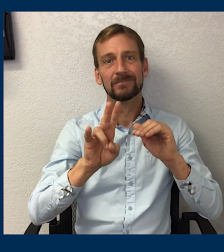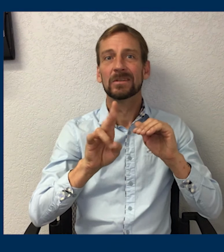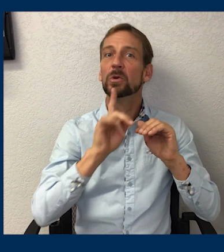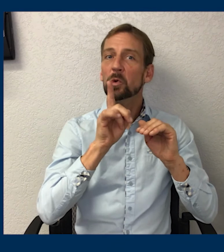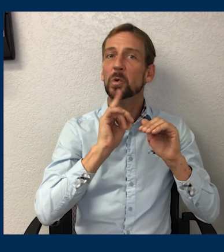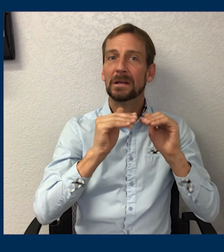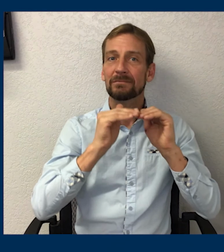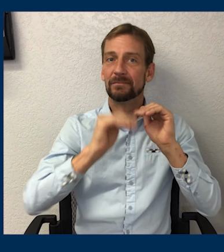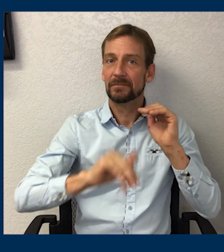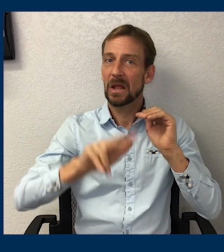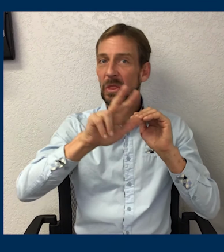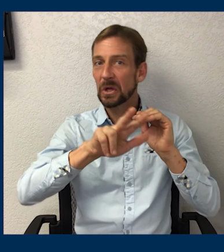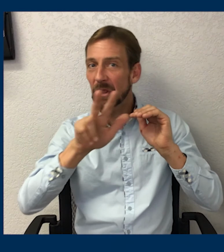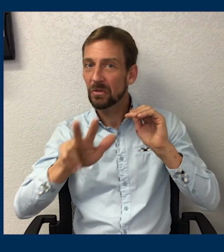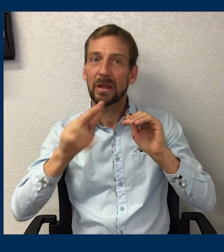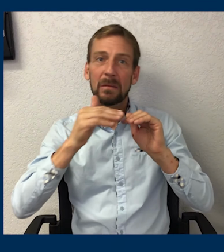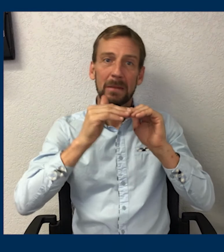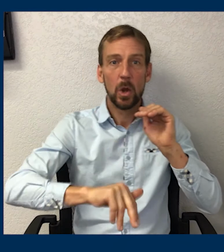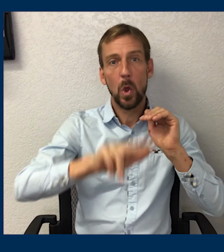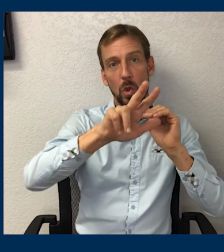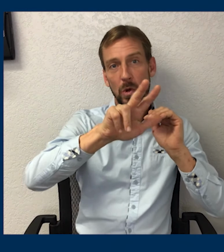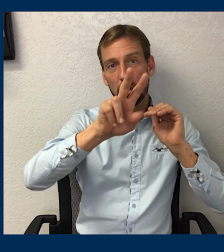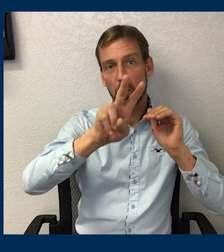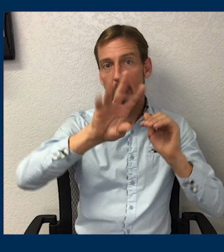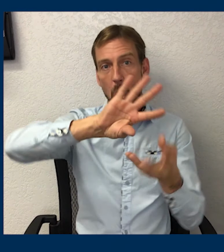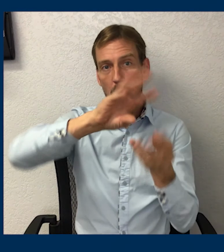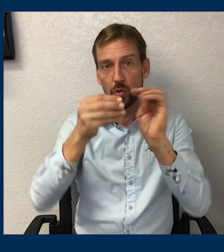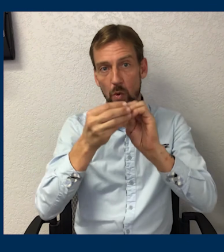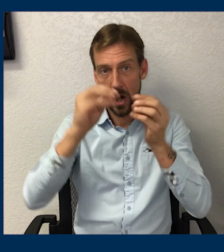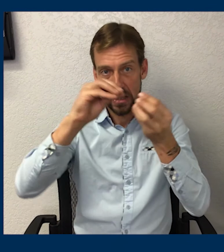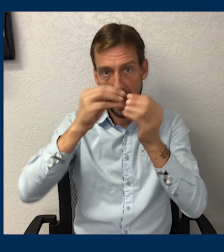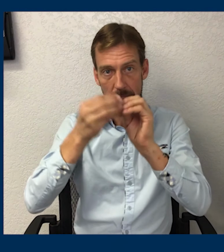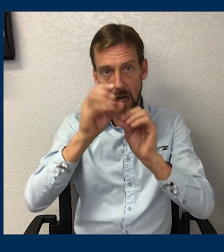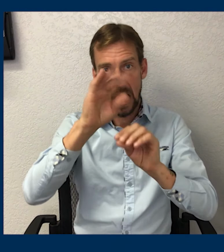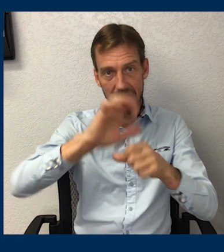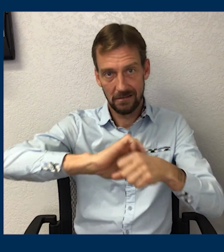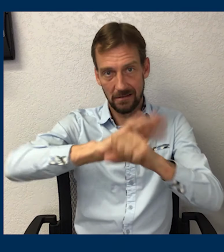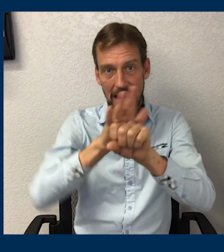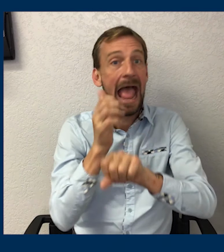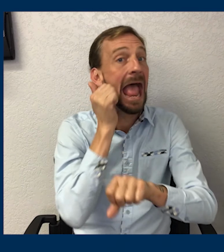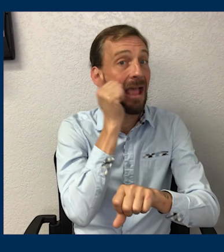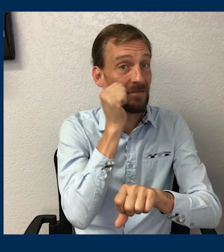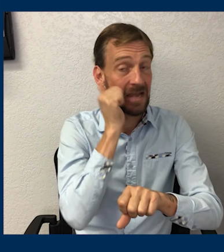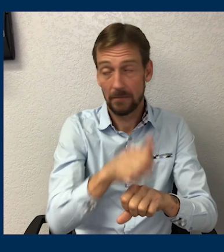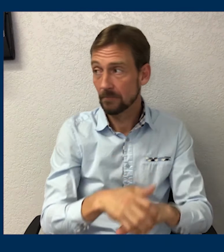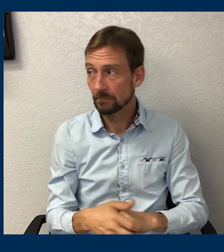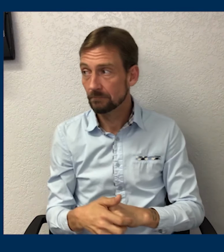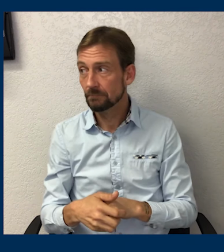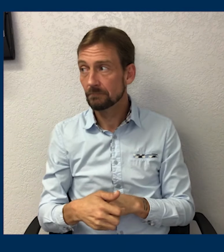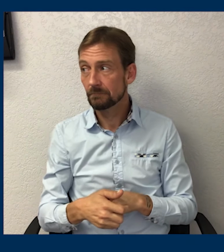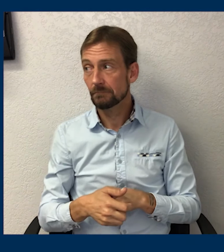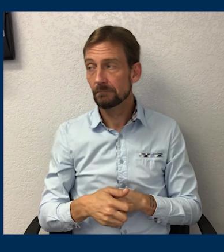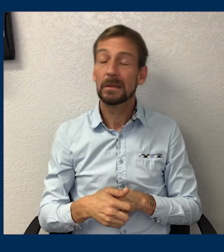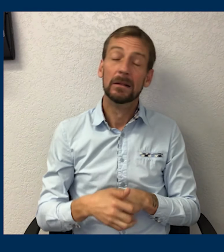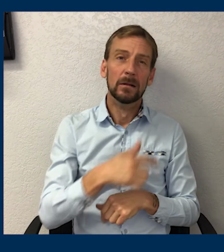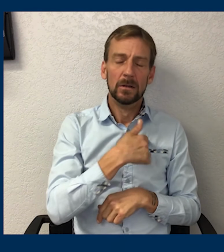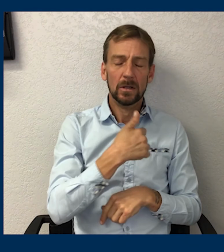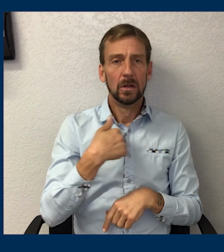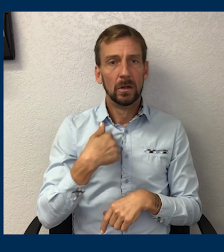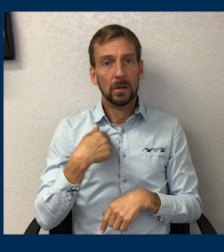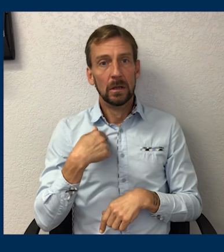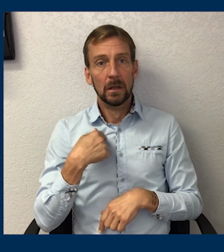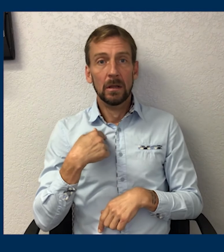below 33, below 32 total cases per day. So We've been